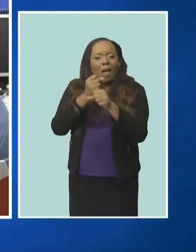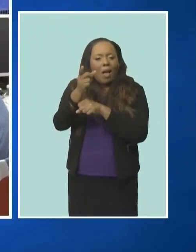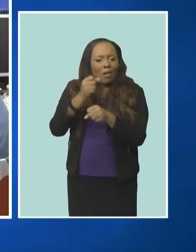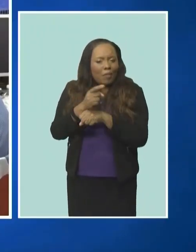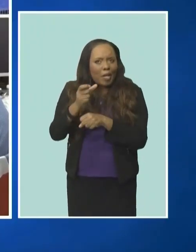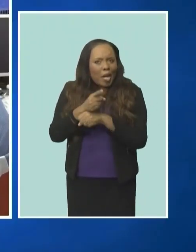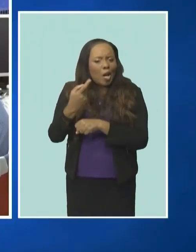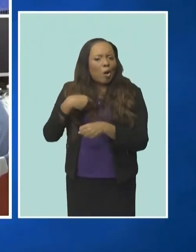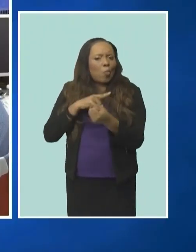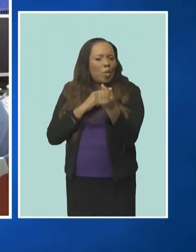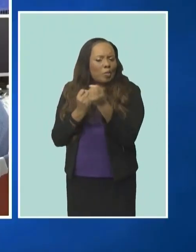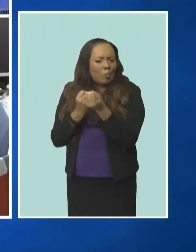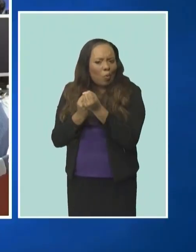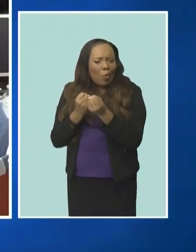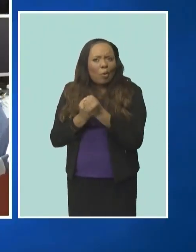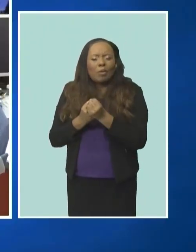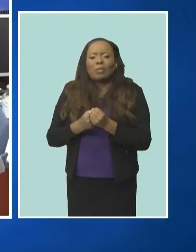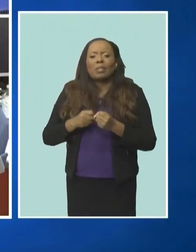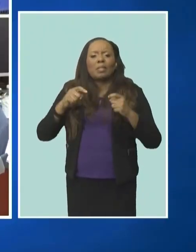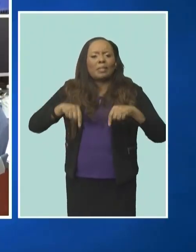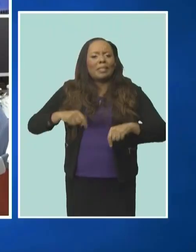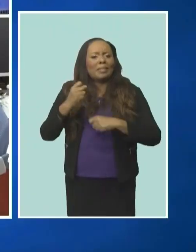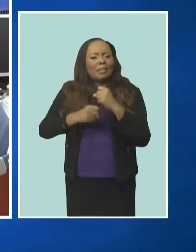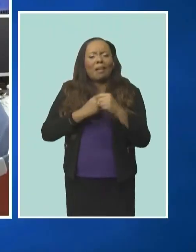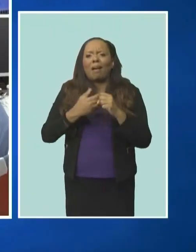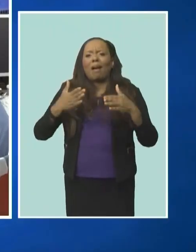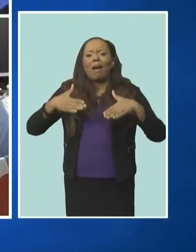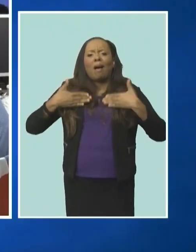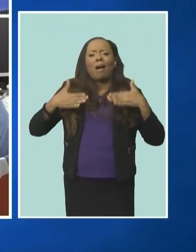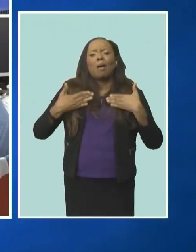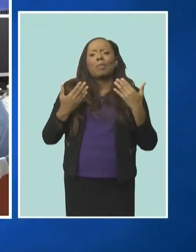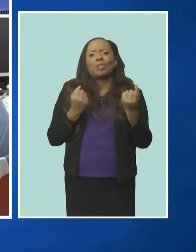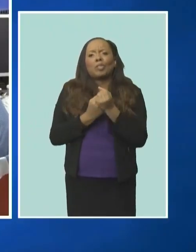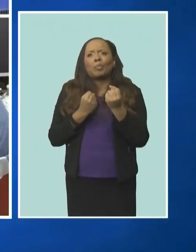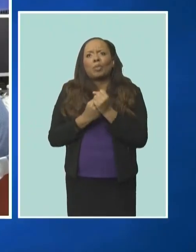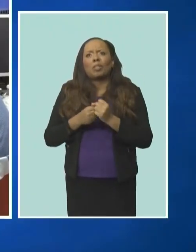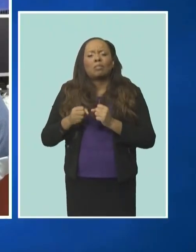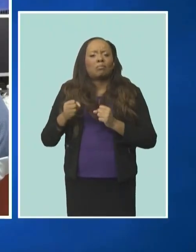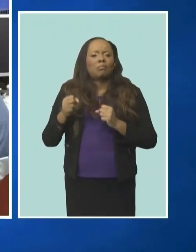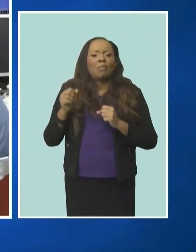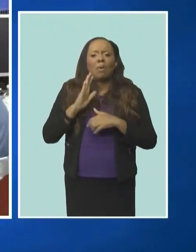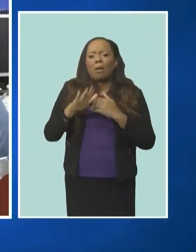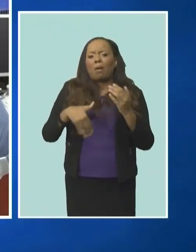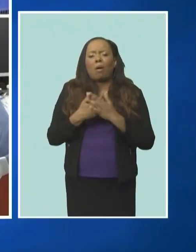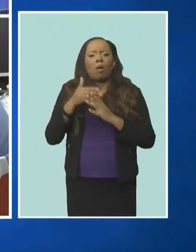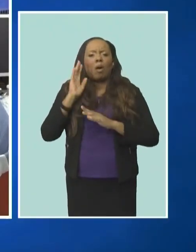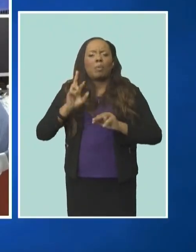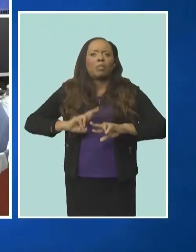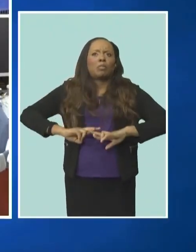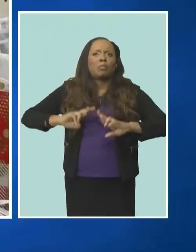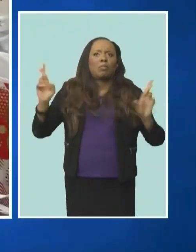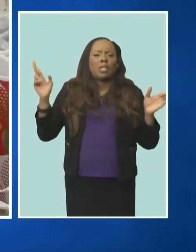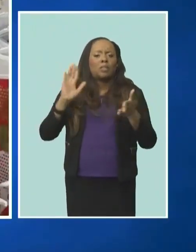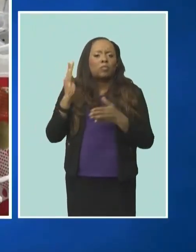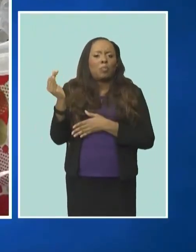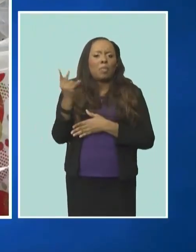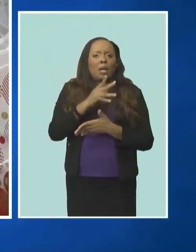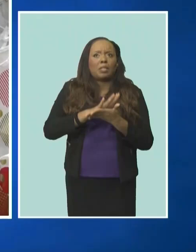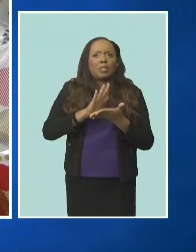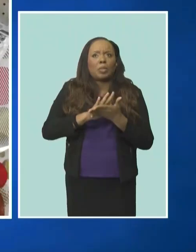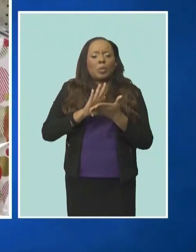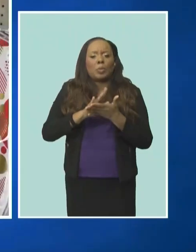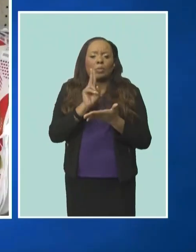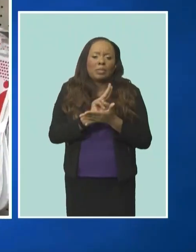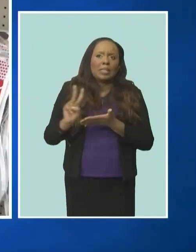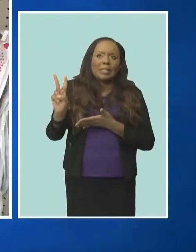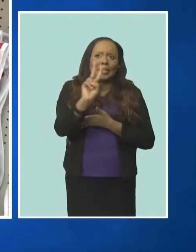once again to be working with her and the kids so that everybody can get themselves ready for back to school, which starts in about 2 weeks. Deanza